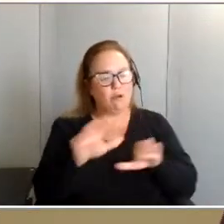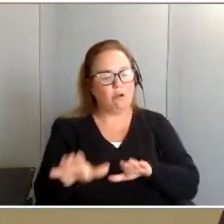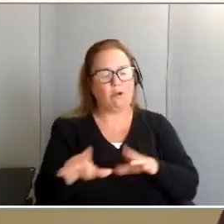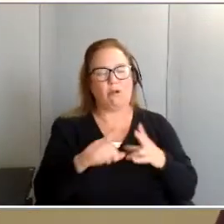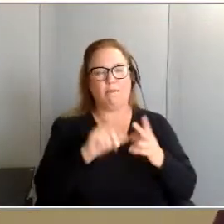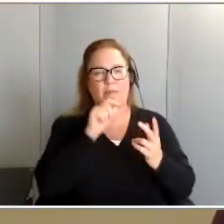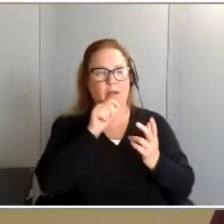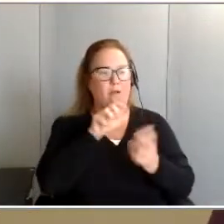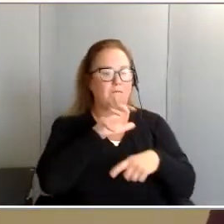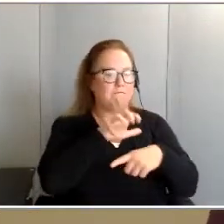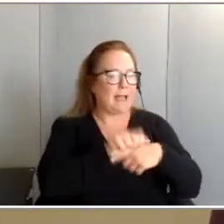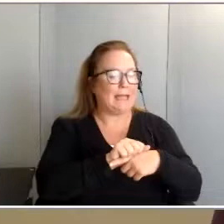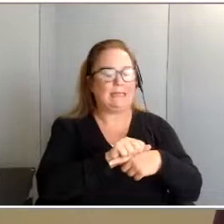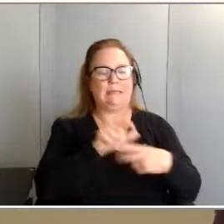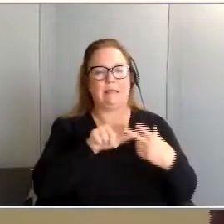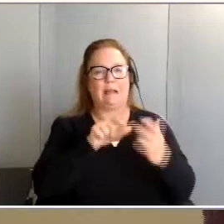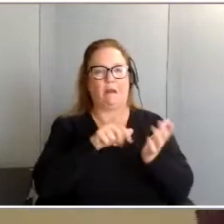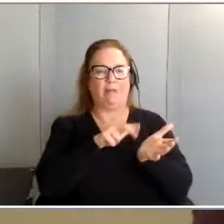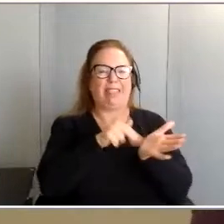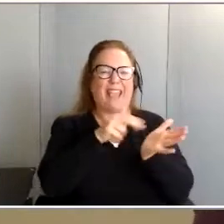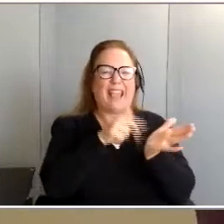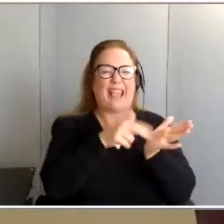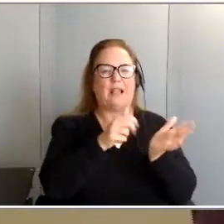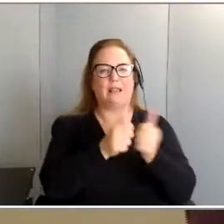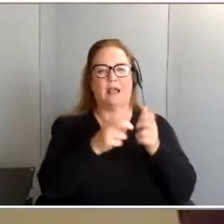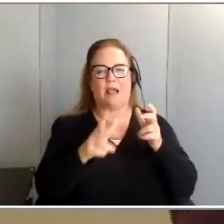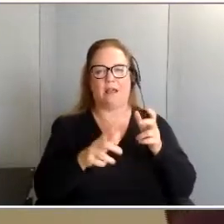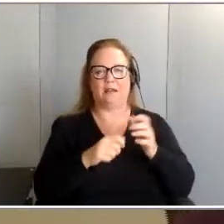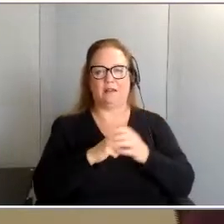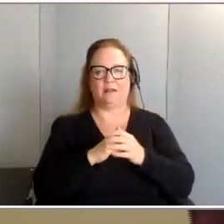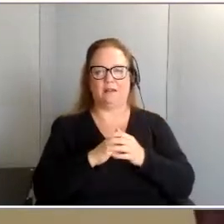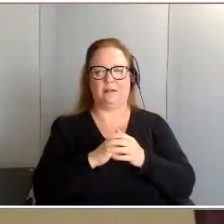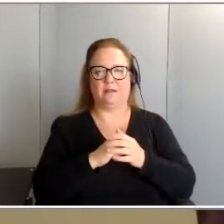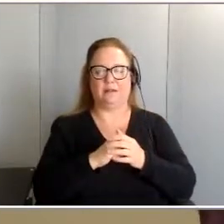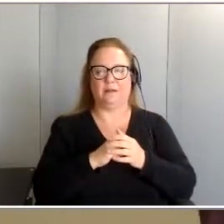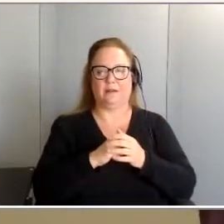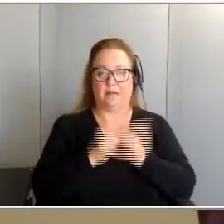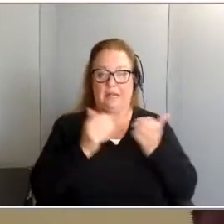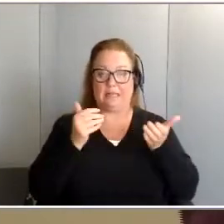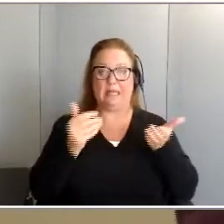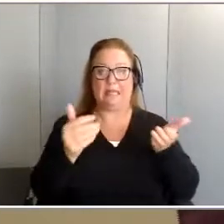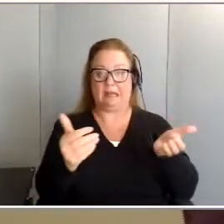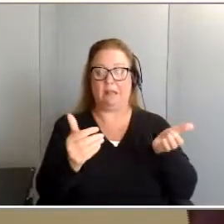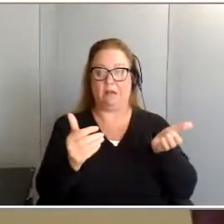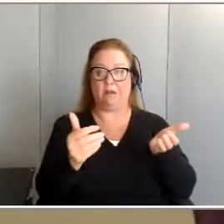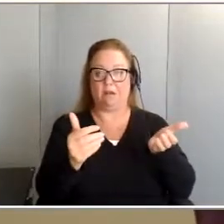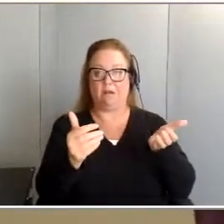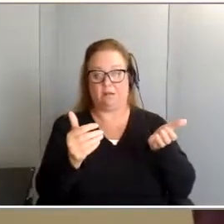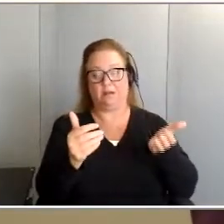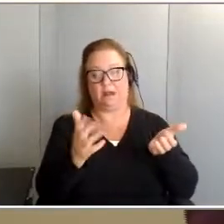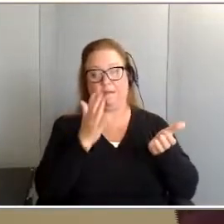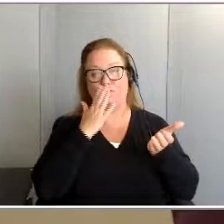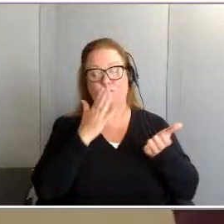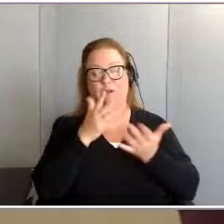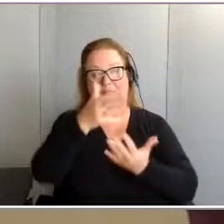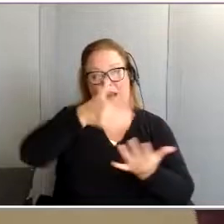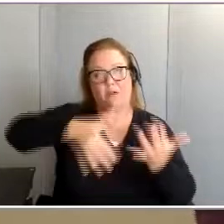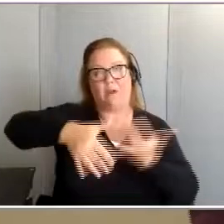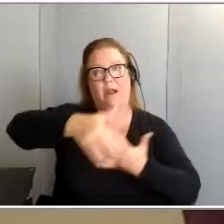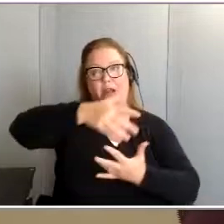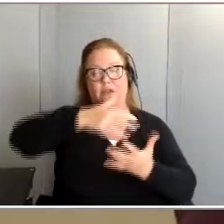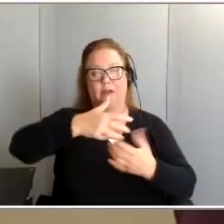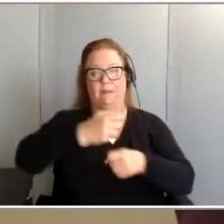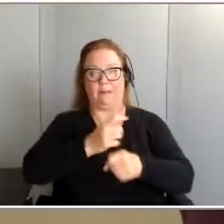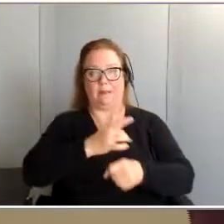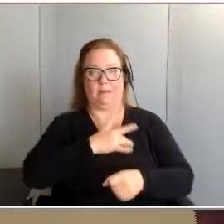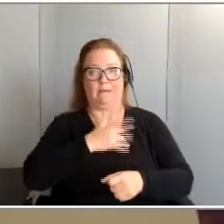don't do a lot of licking and stuff like that around people, then and they get along very well and have good interactions and make people feel good, you know